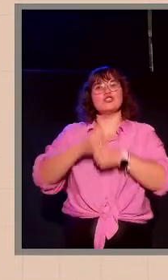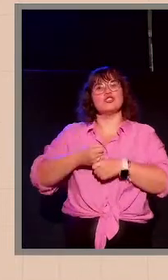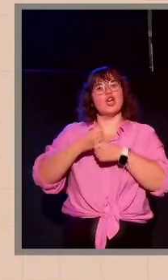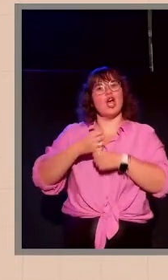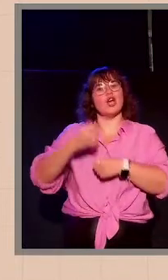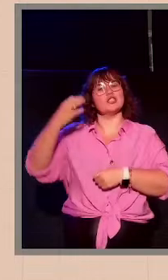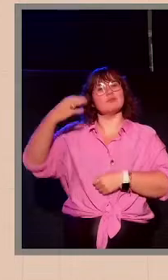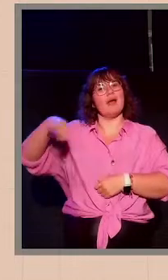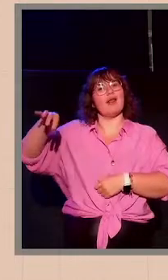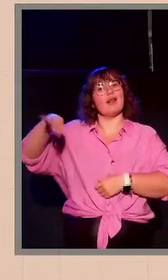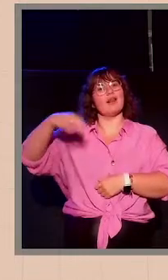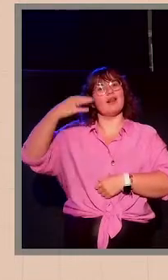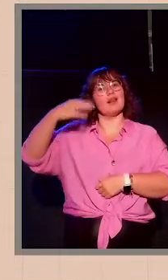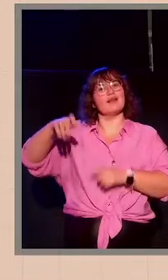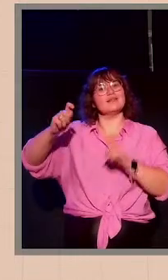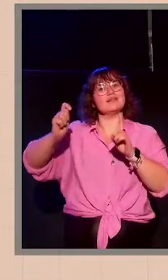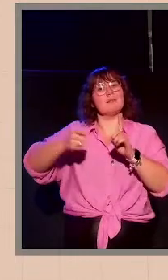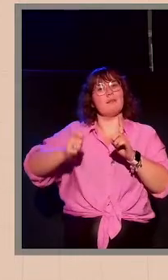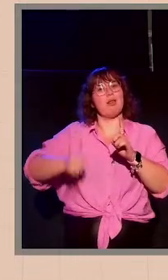is some nice singing bowls.